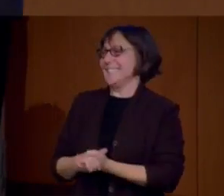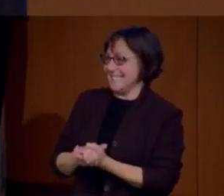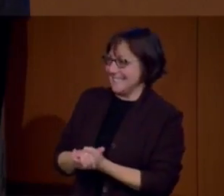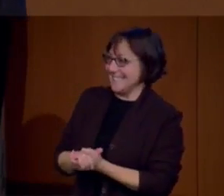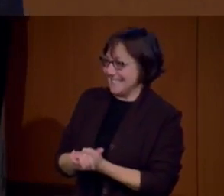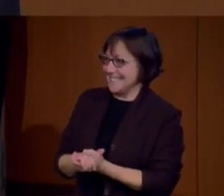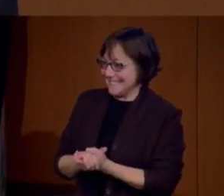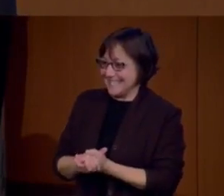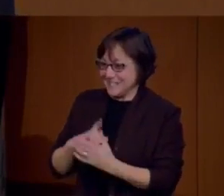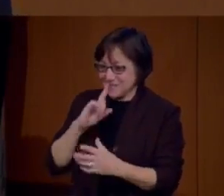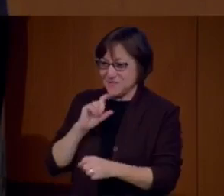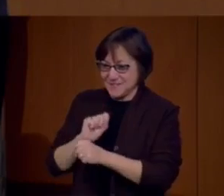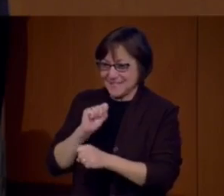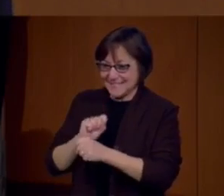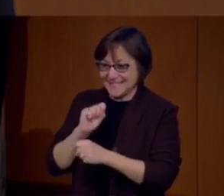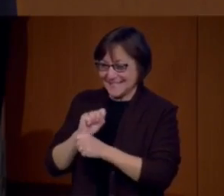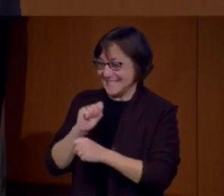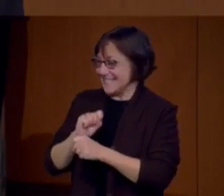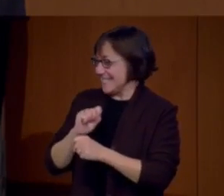Now, see,